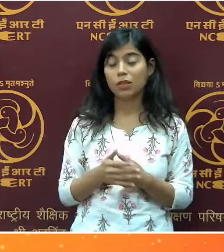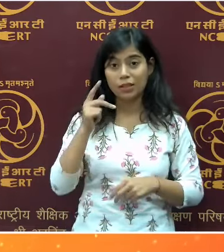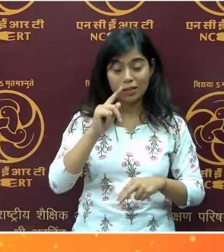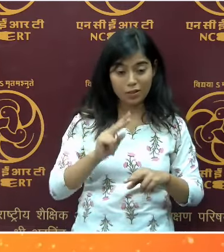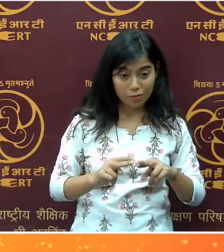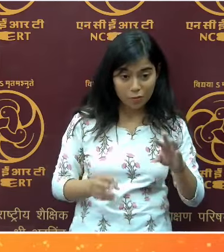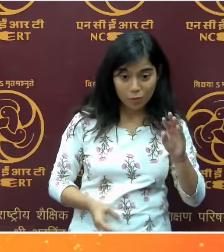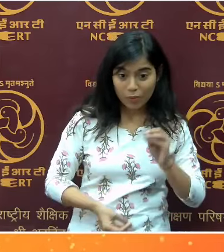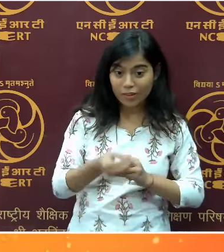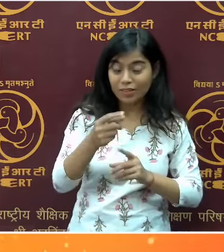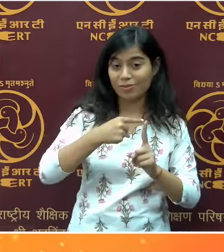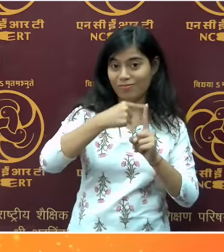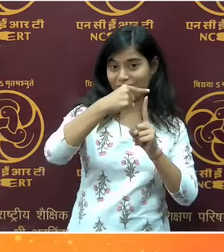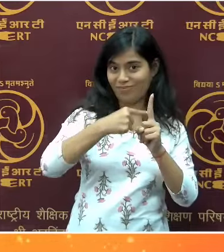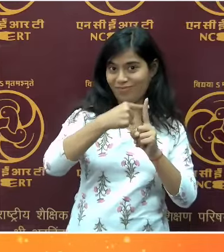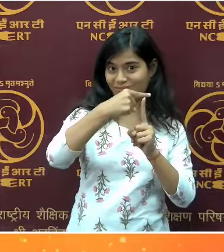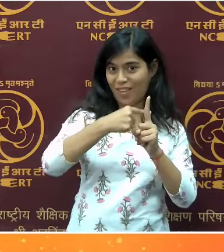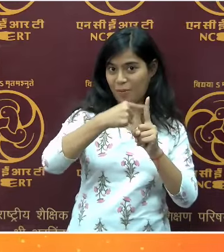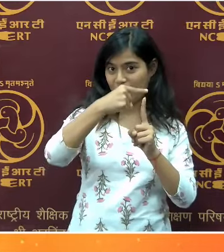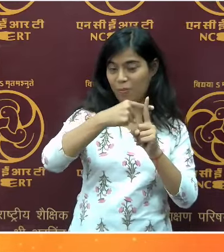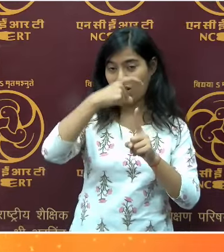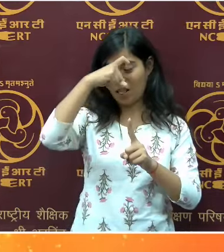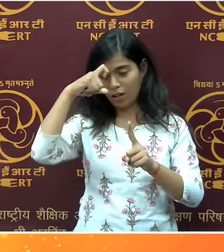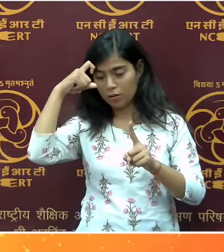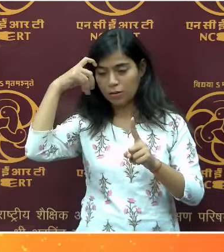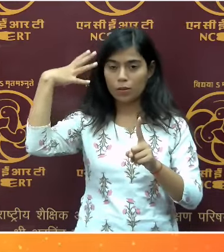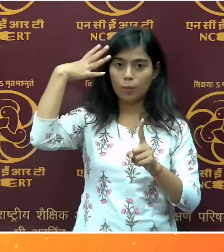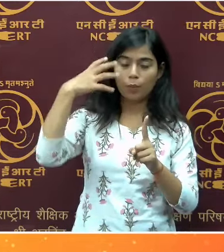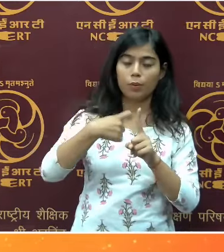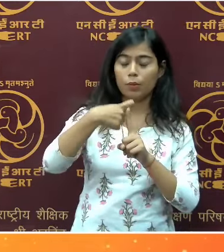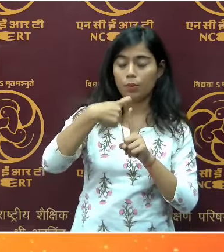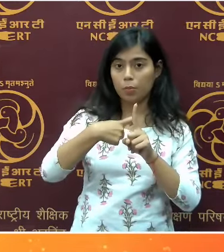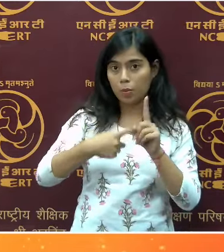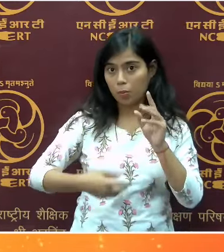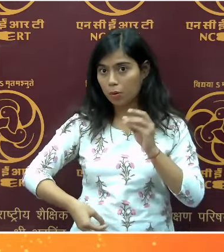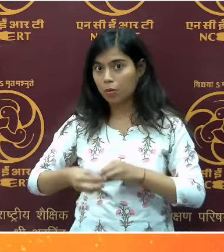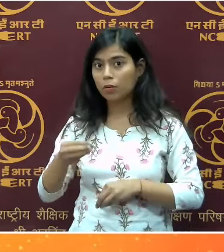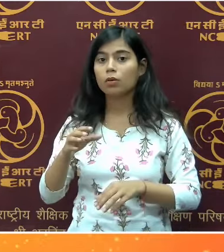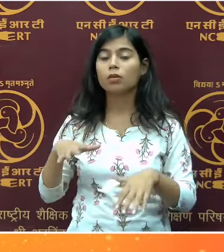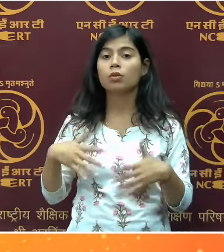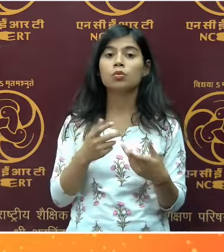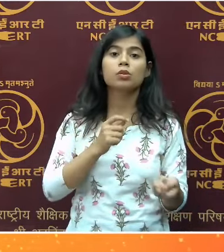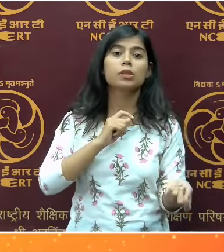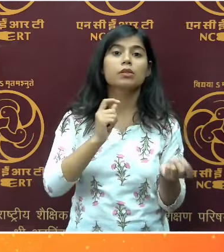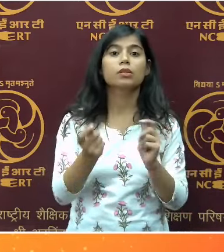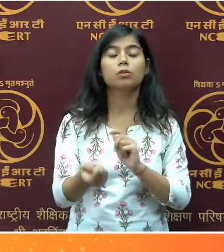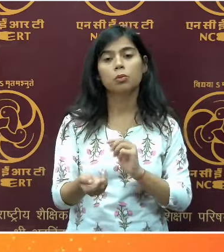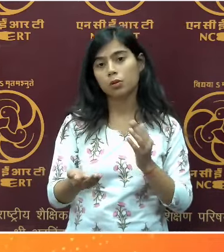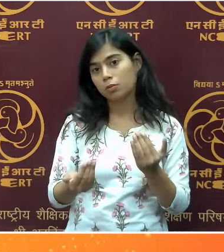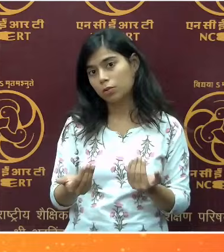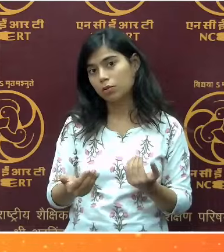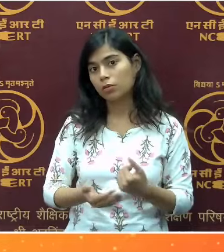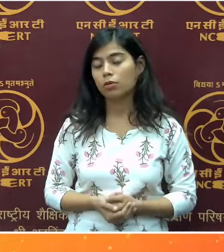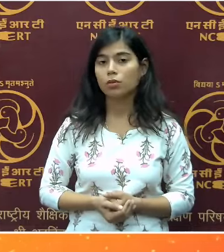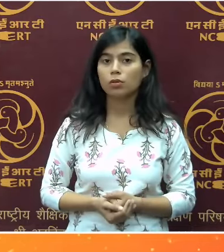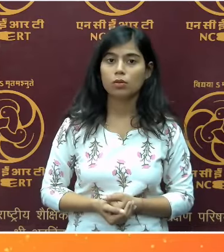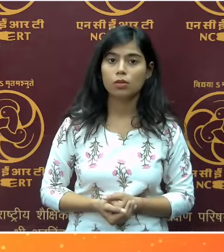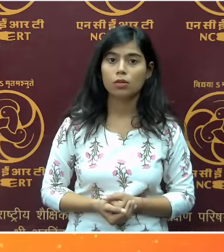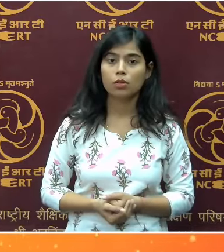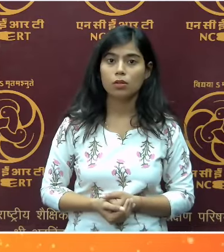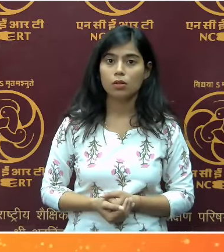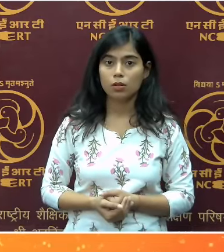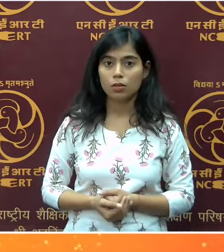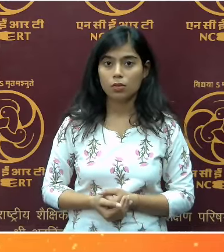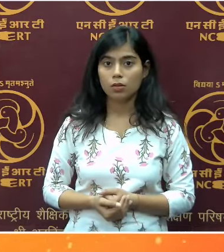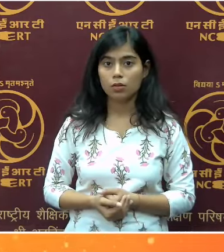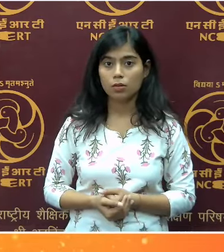the temperature, the resistance value also it changes. It depends upon the material, but it